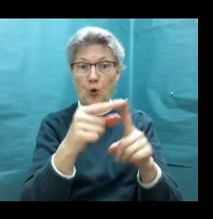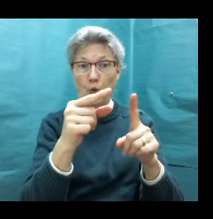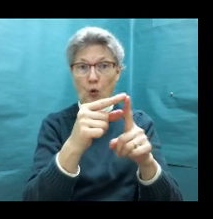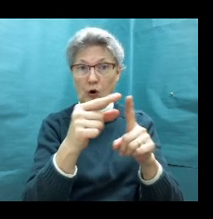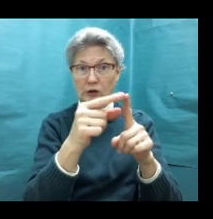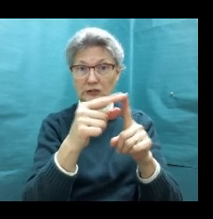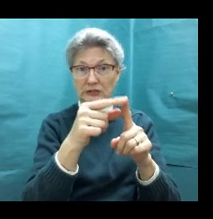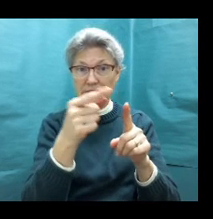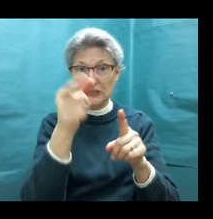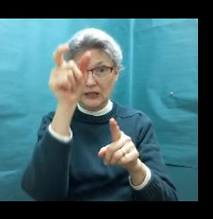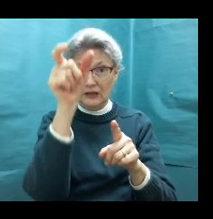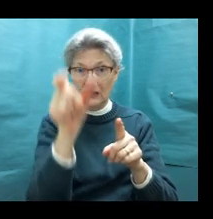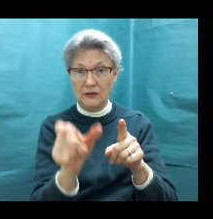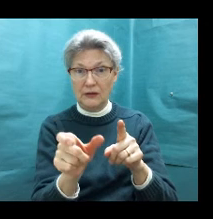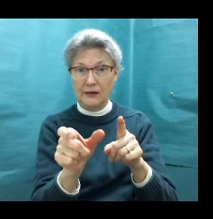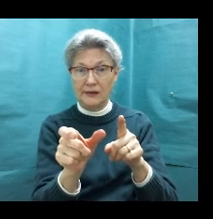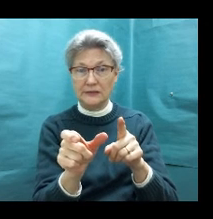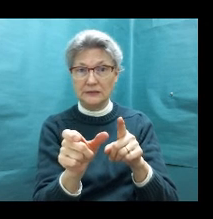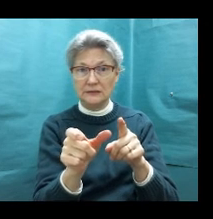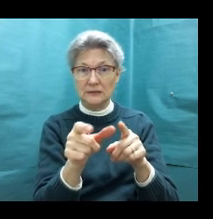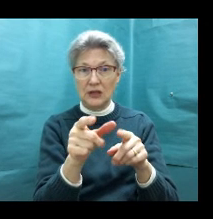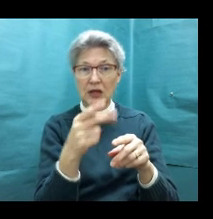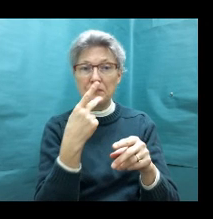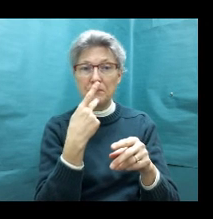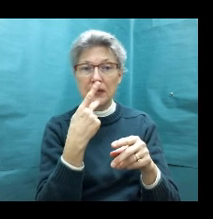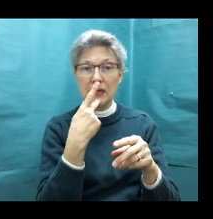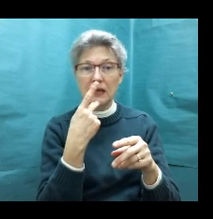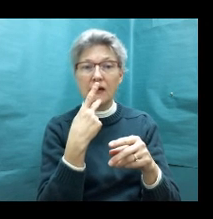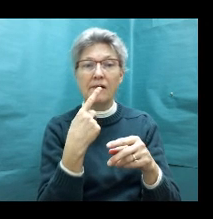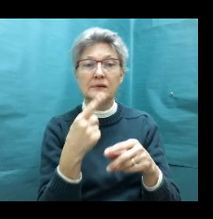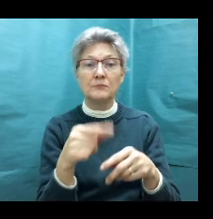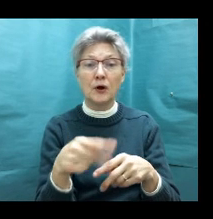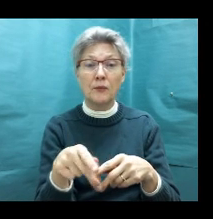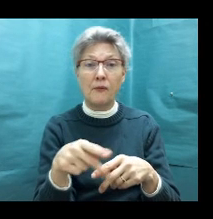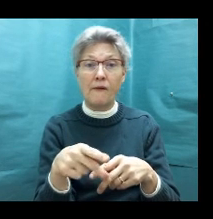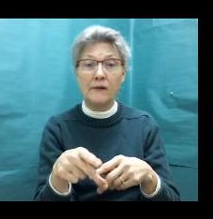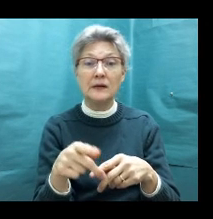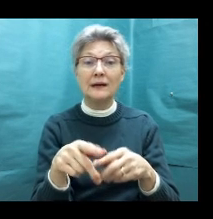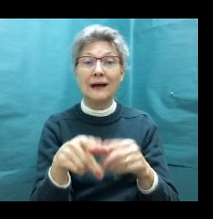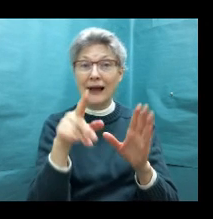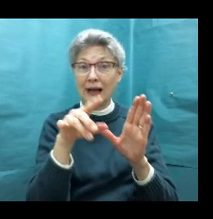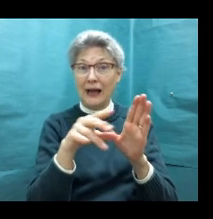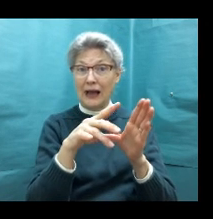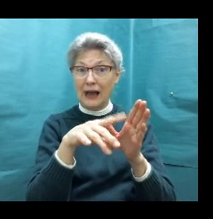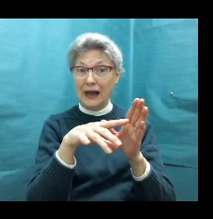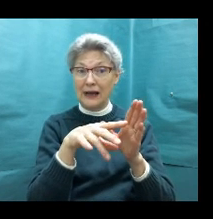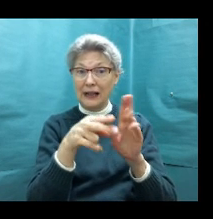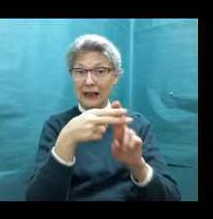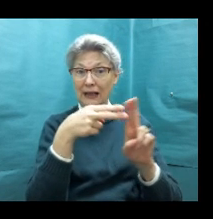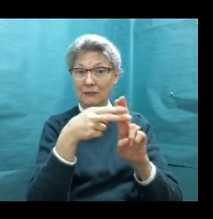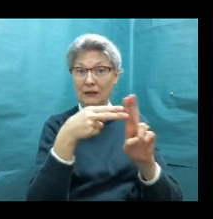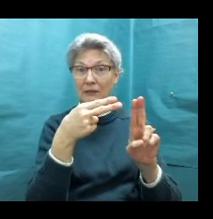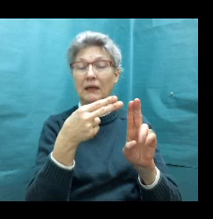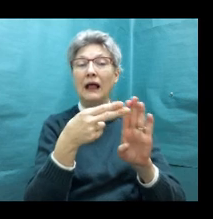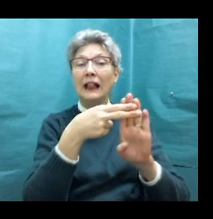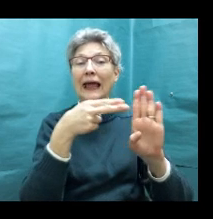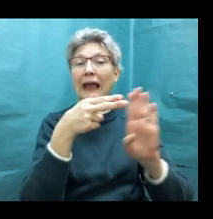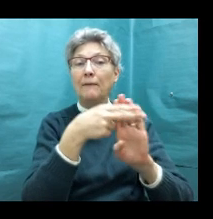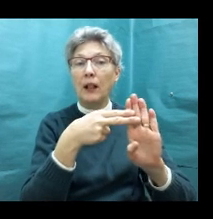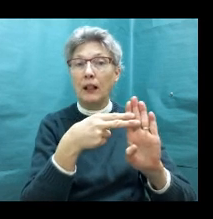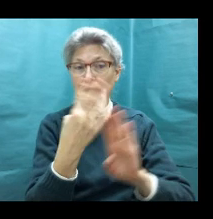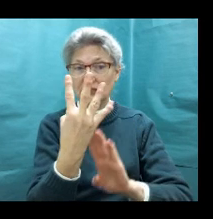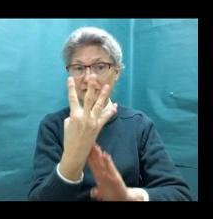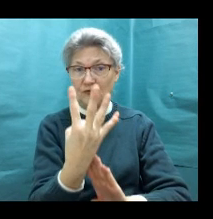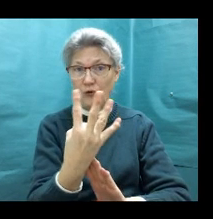those words in pink. Let's see, can you identify these 4 polygons? Go ahead and write it